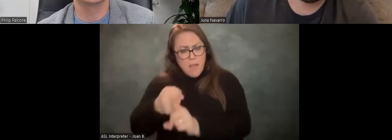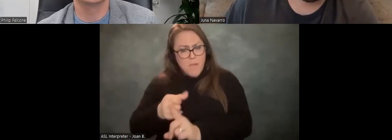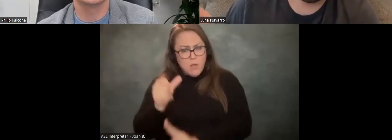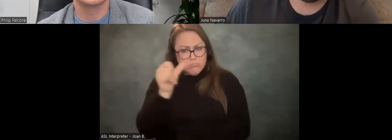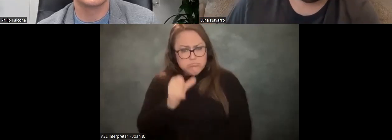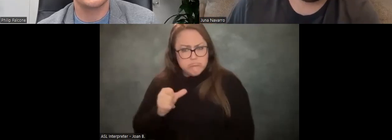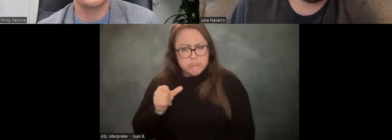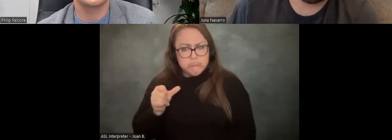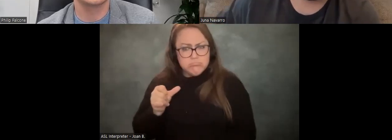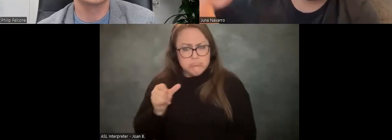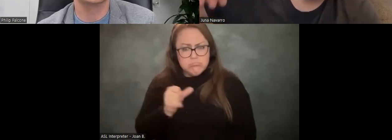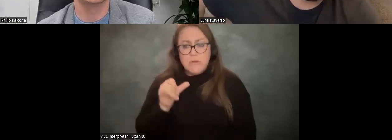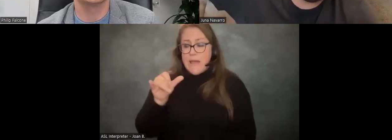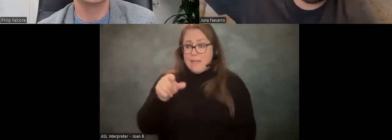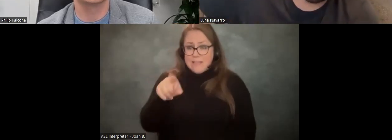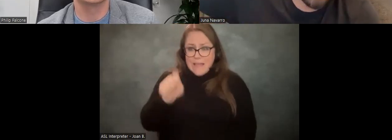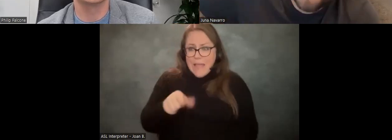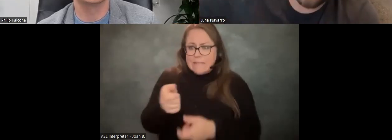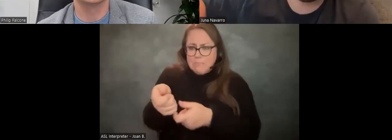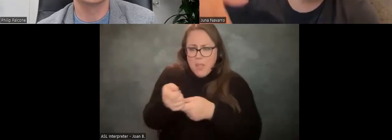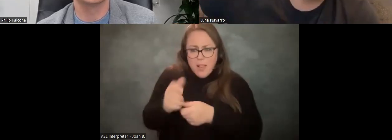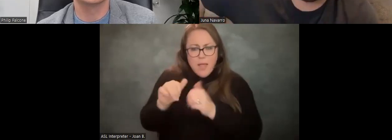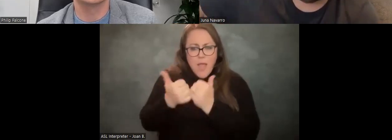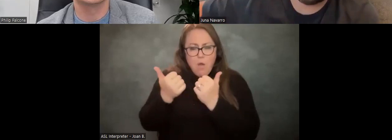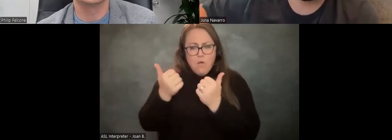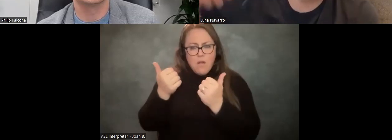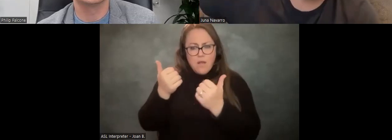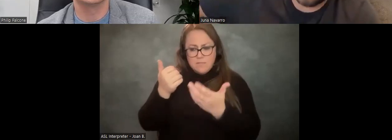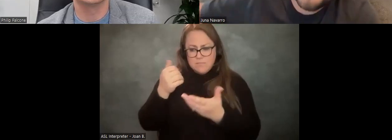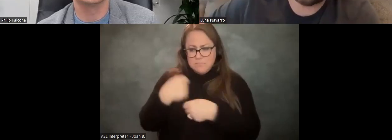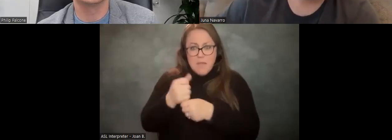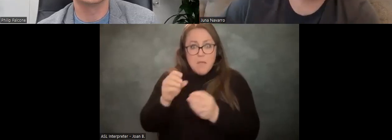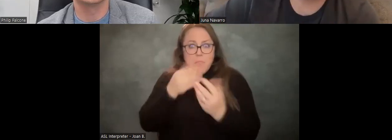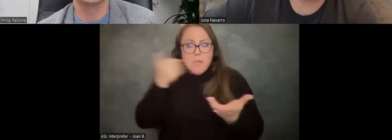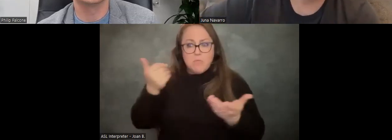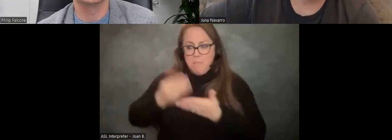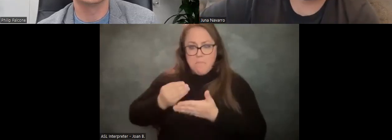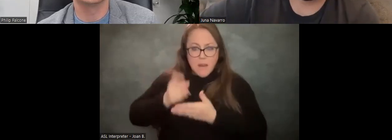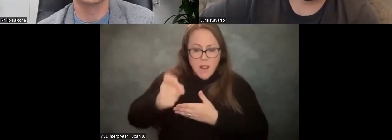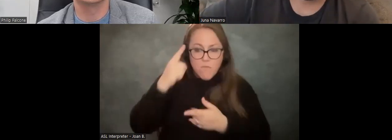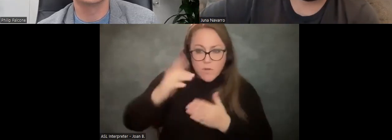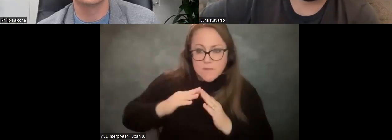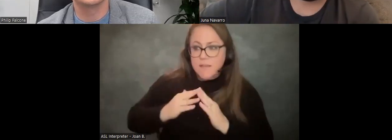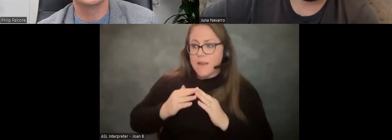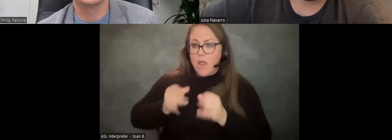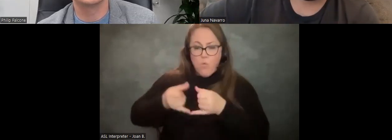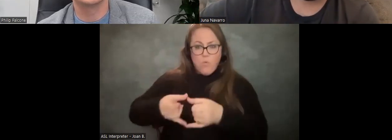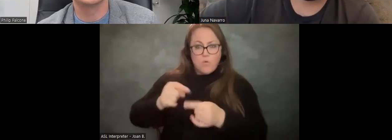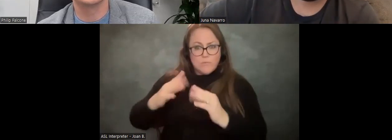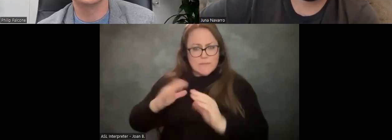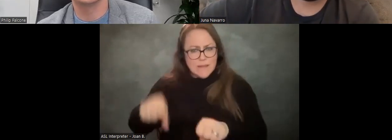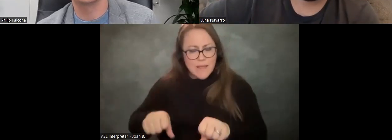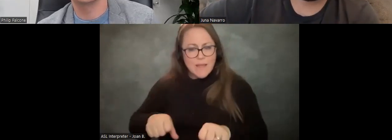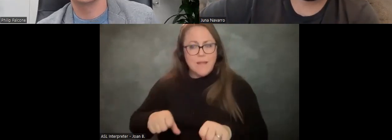to produce work that then also brings more awards to our city and brings more grants into our city. Then I feel